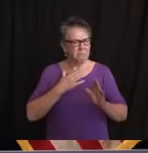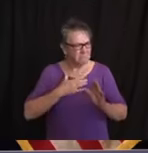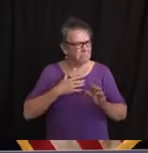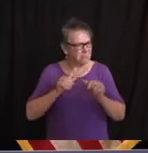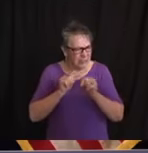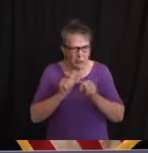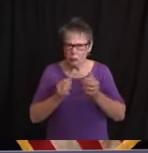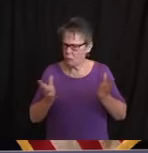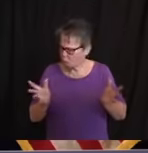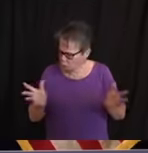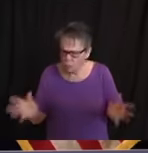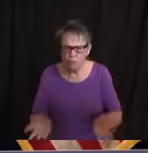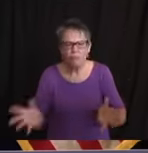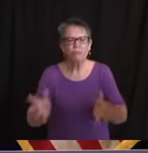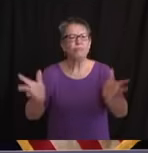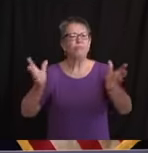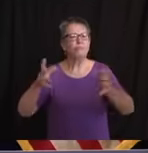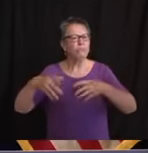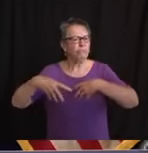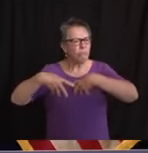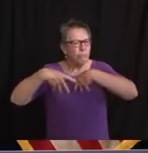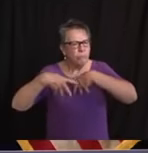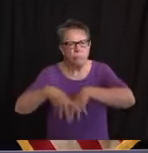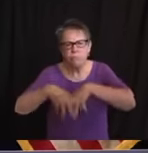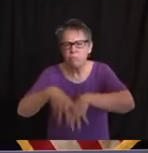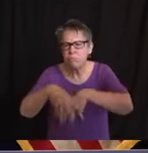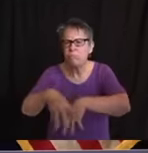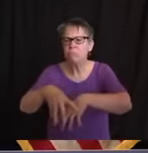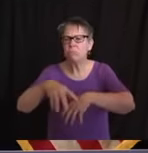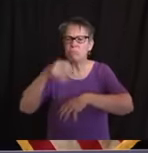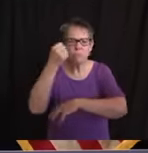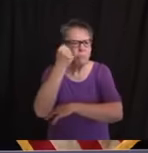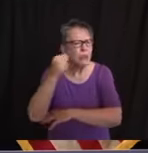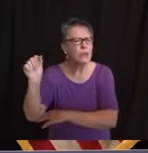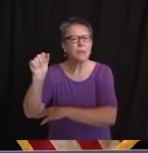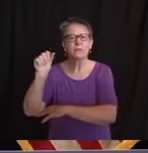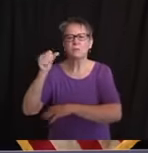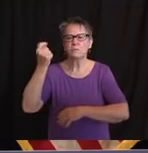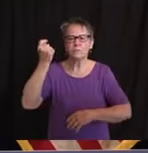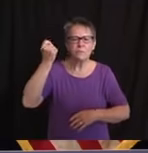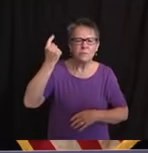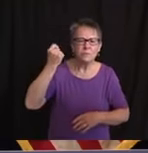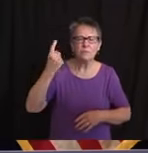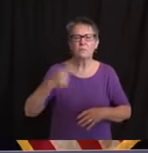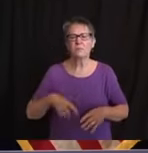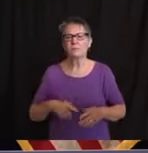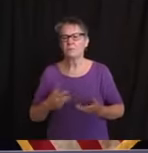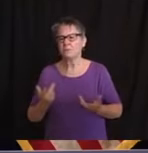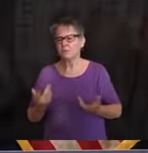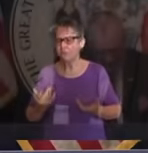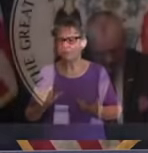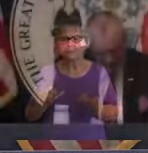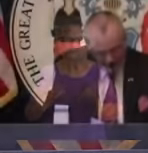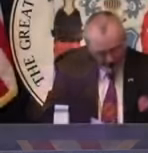finding common ground, but please wear something over your face and try to keep as much distance as you